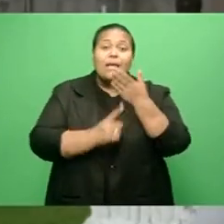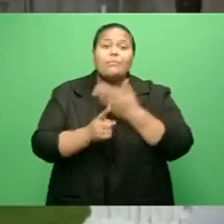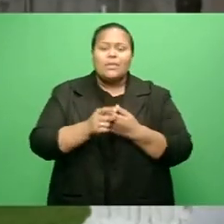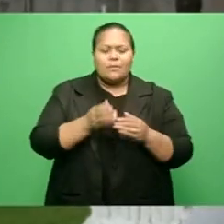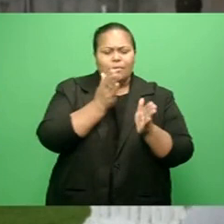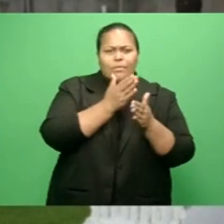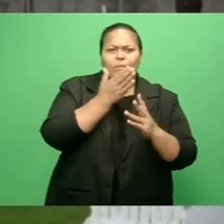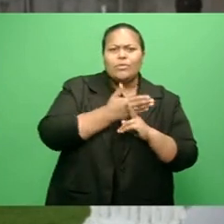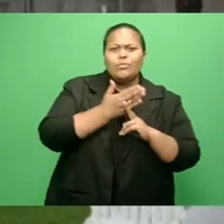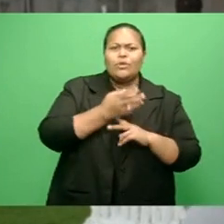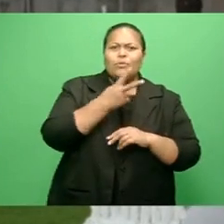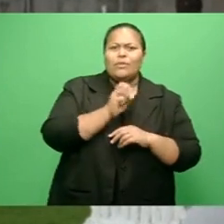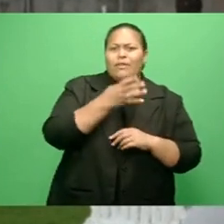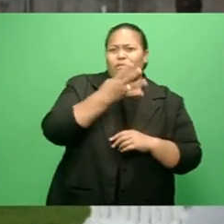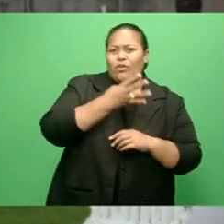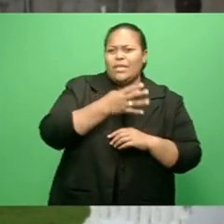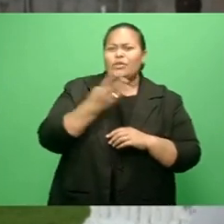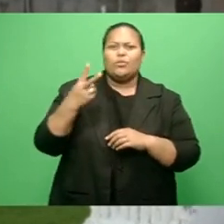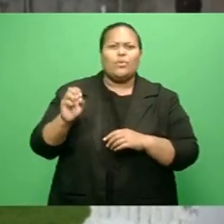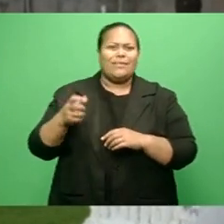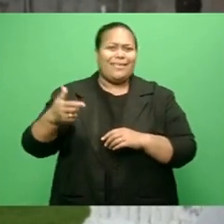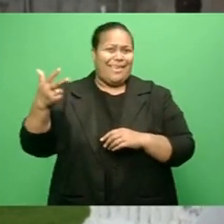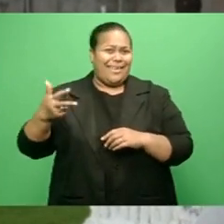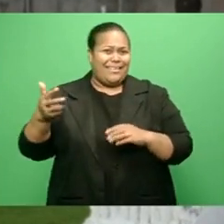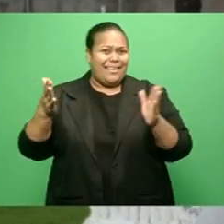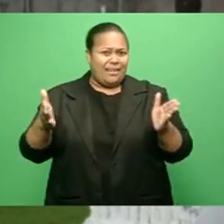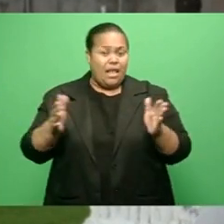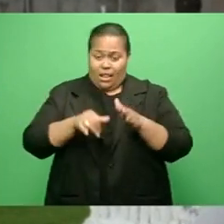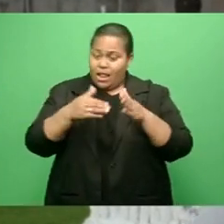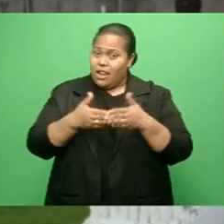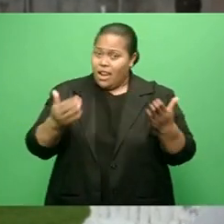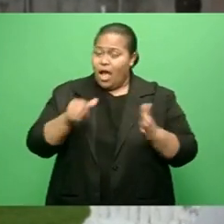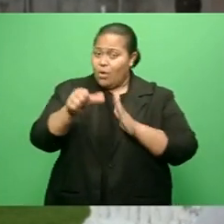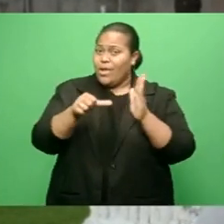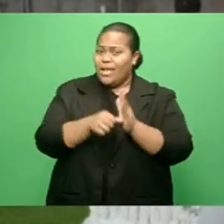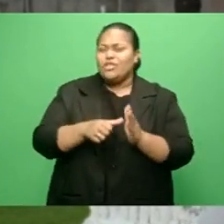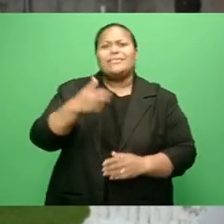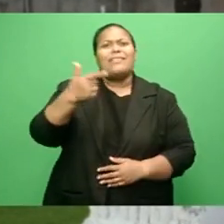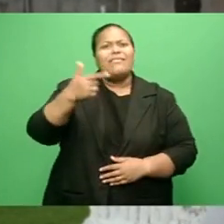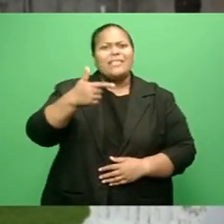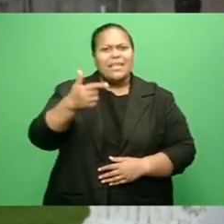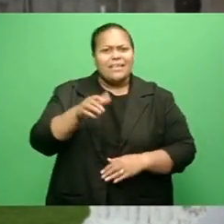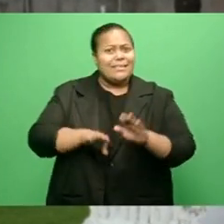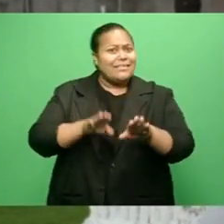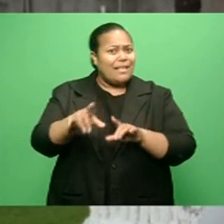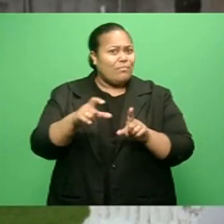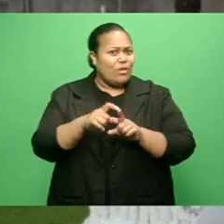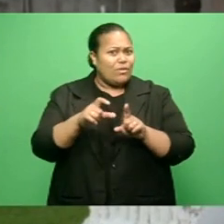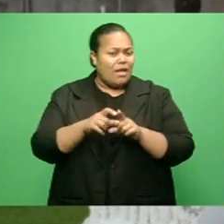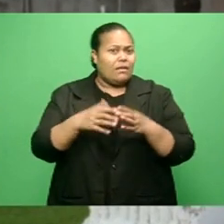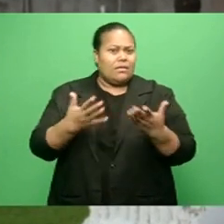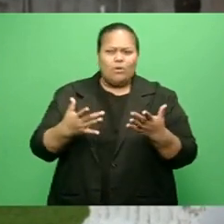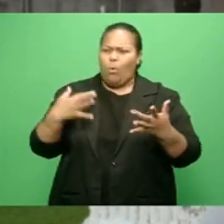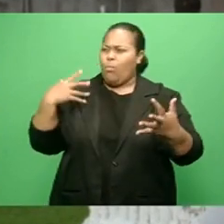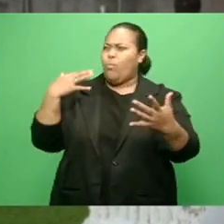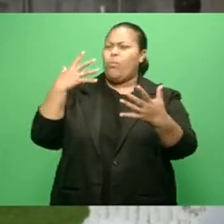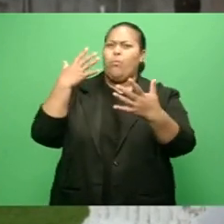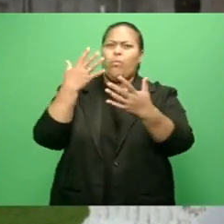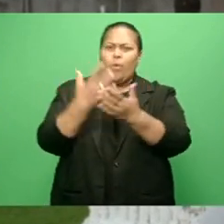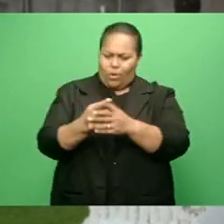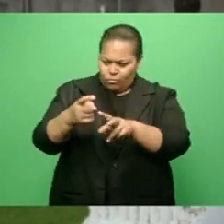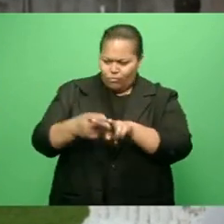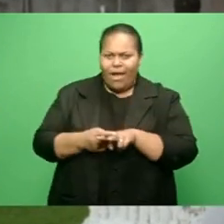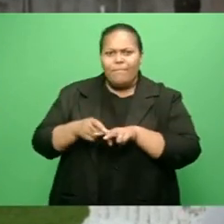2018. The victim, who is now 17 years old, told the court during the trial that her stepfather had preyed on her over a prolonged